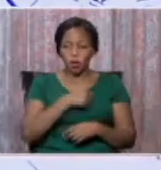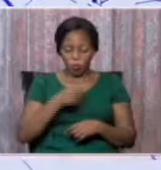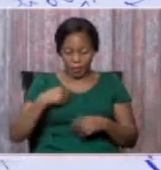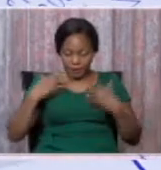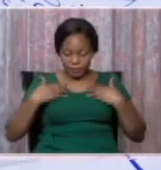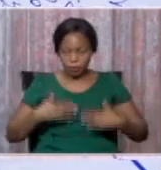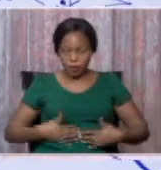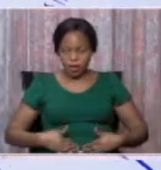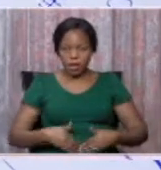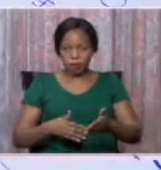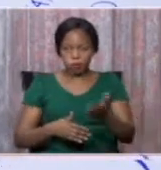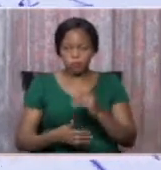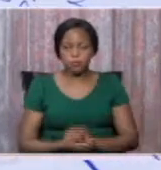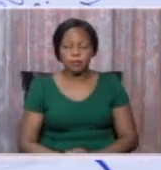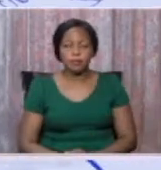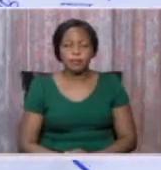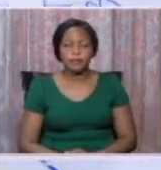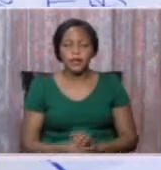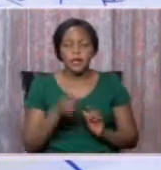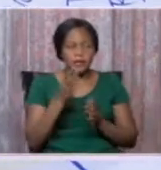One of them is that